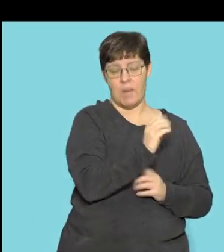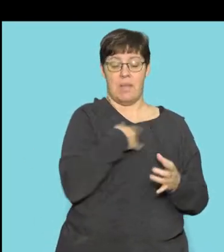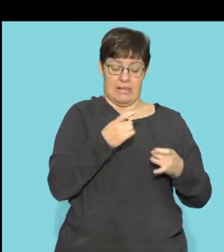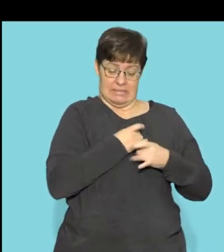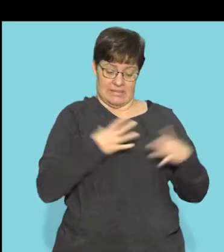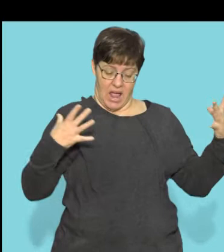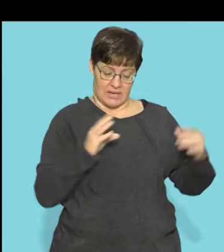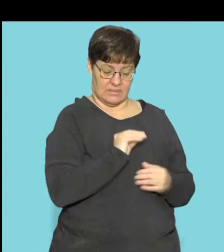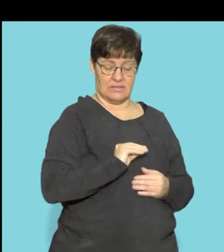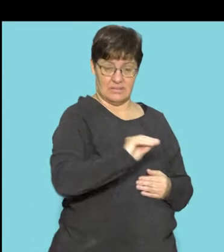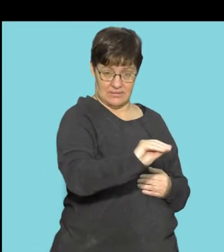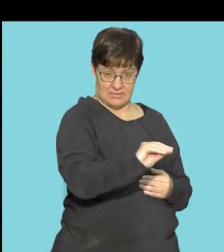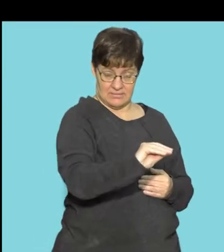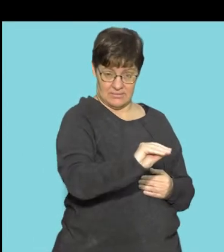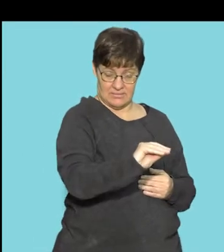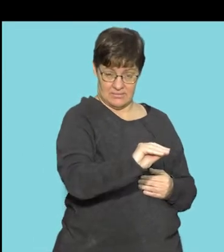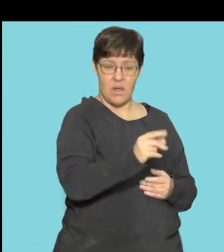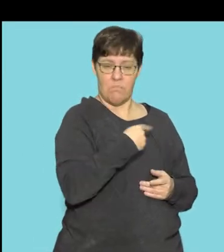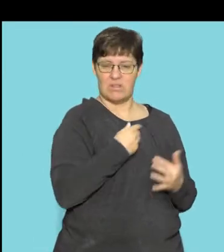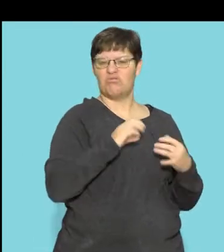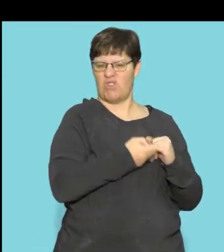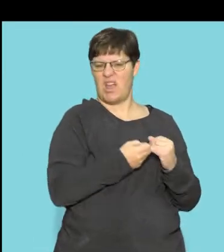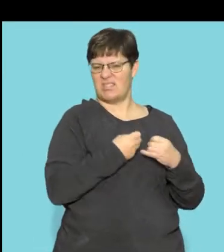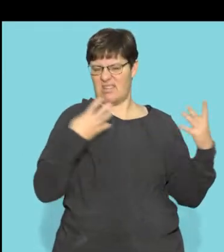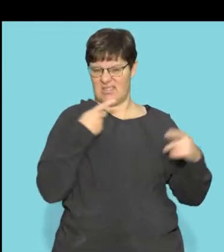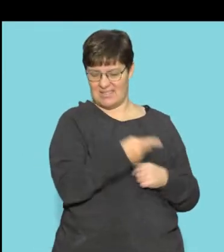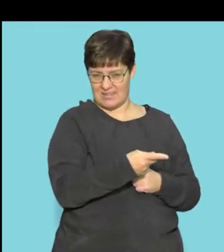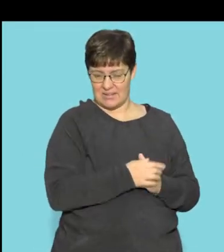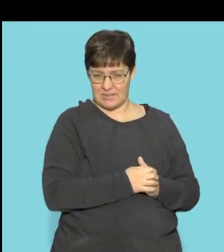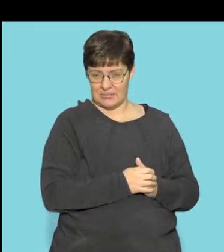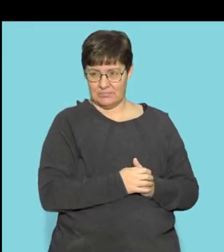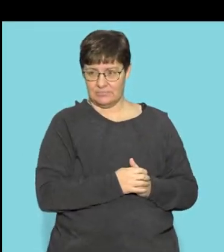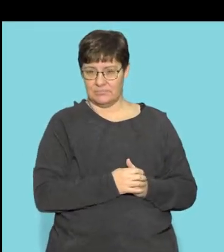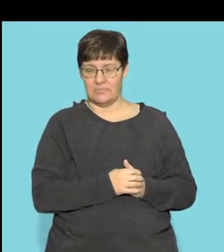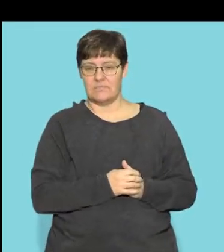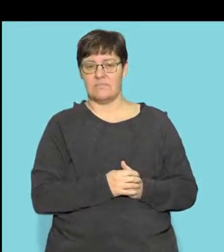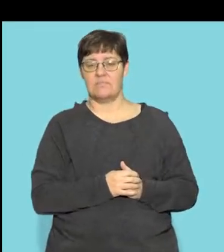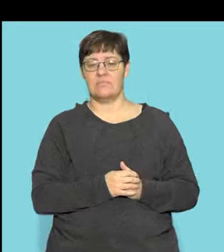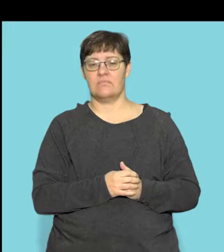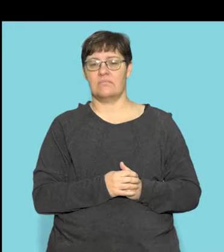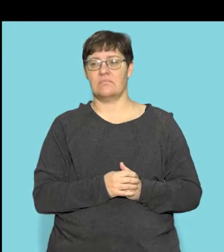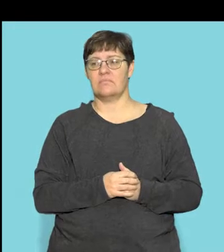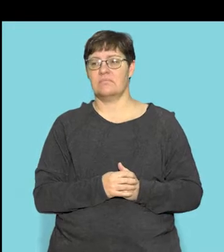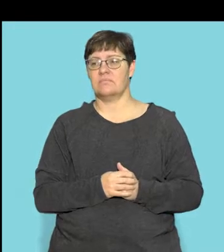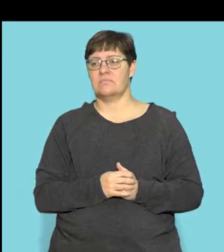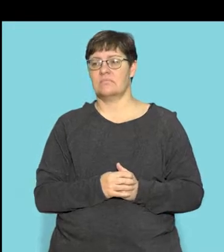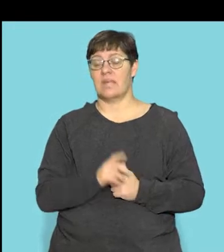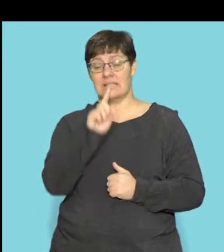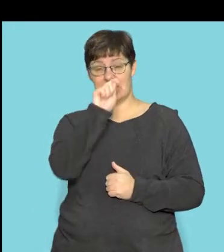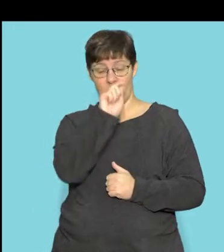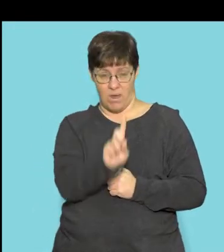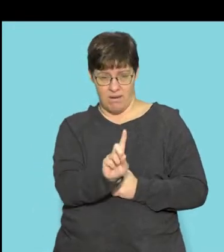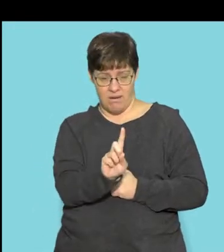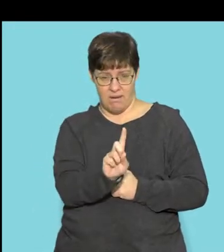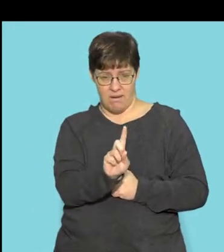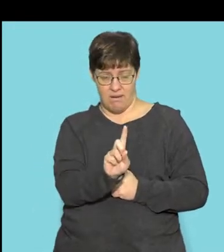the investment that I am trying to start, because now we're talking about investment, future value. And T1 will